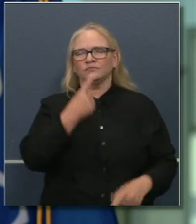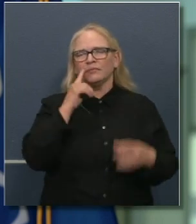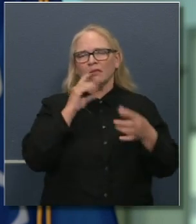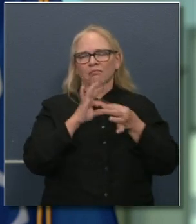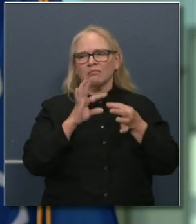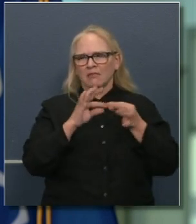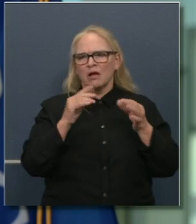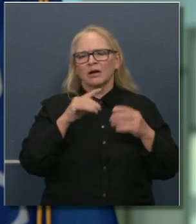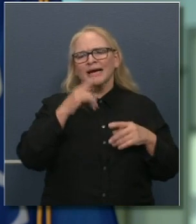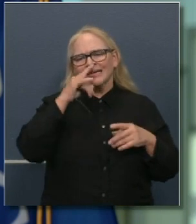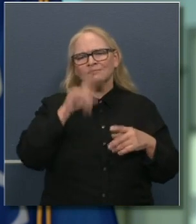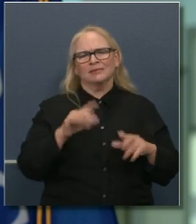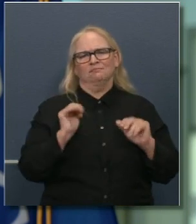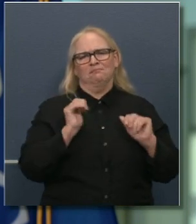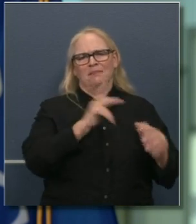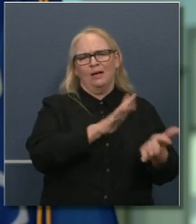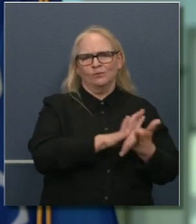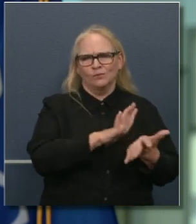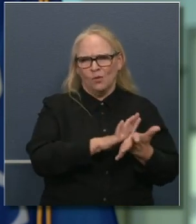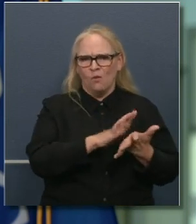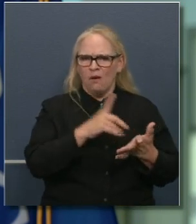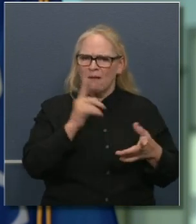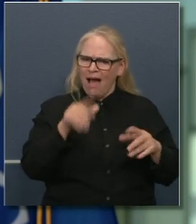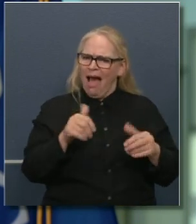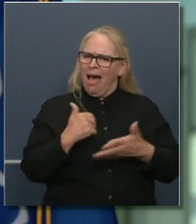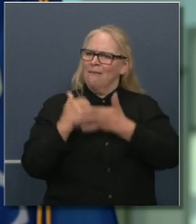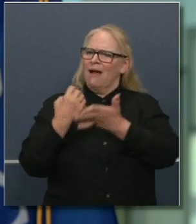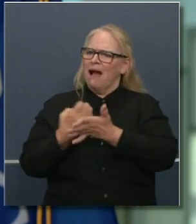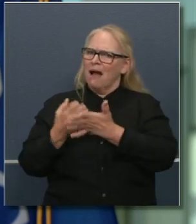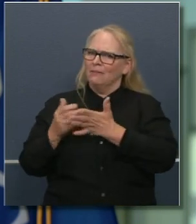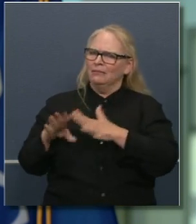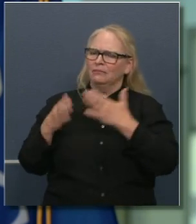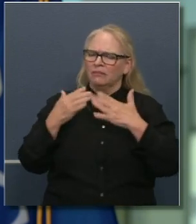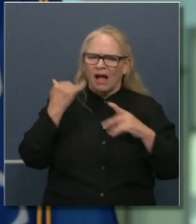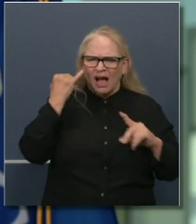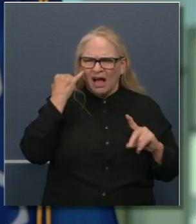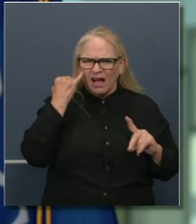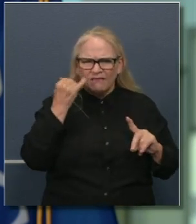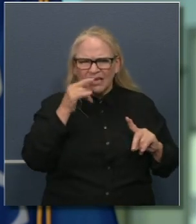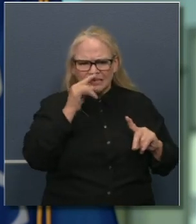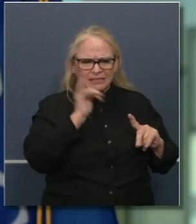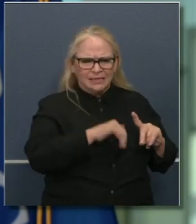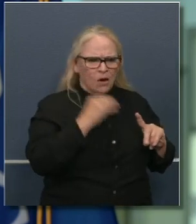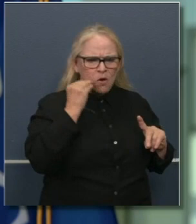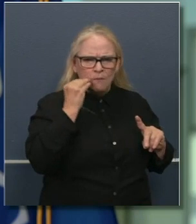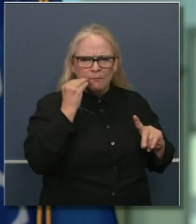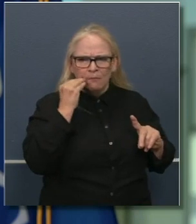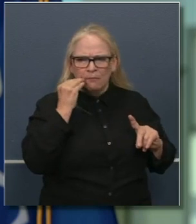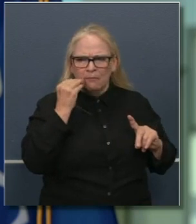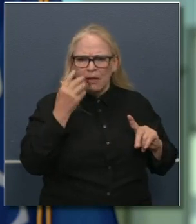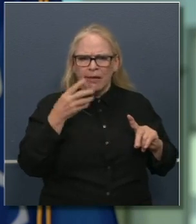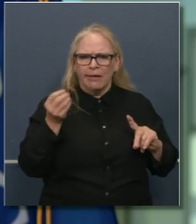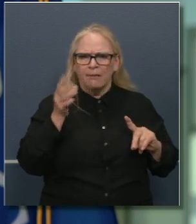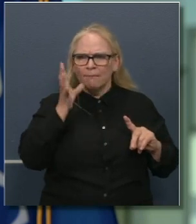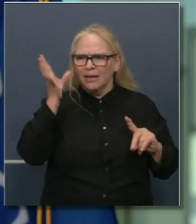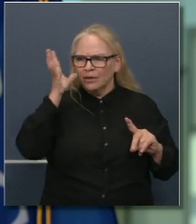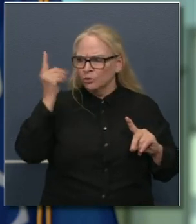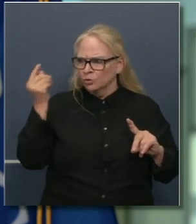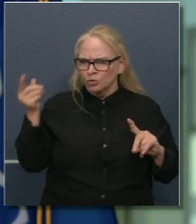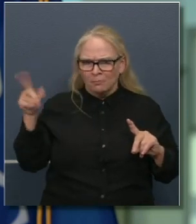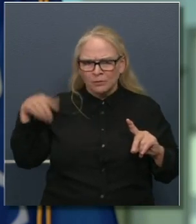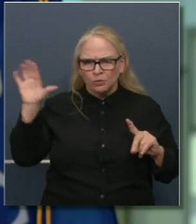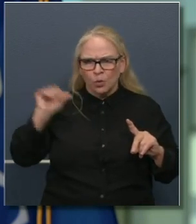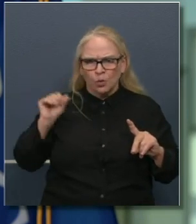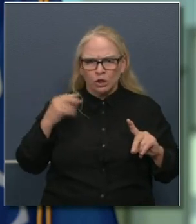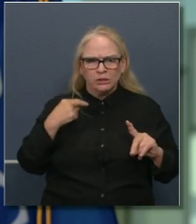support parents who this news will mean kids staying at home indefinitely at this point? Yeah, I mean, it's across the spectrum, isn't it? I mean, when you have an